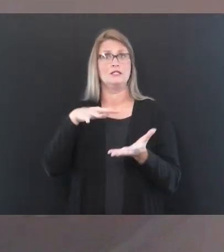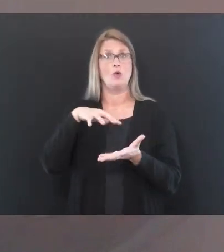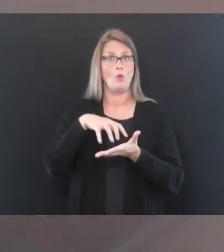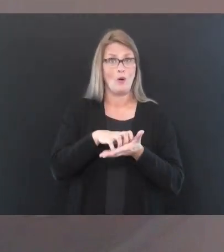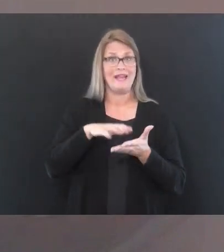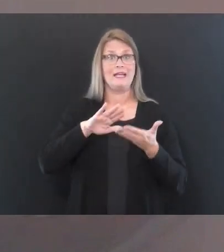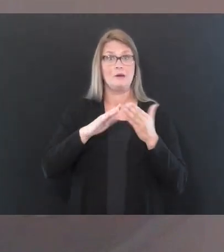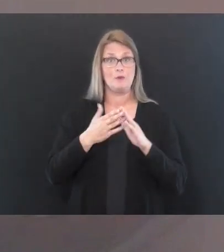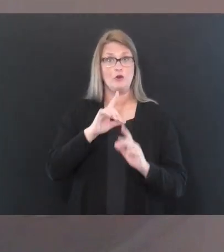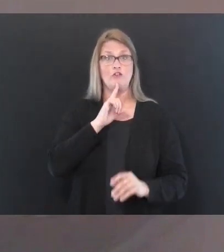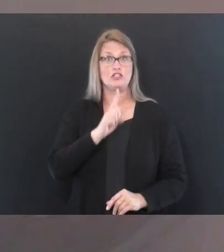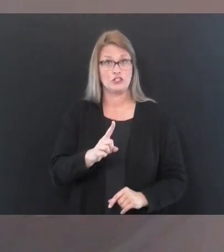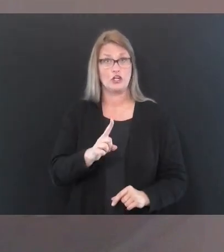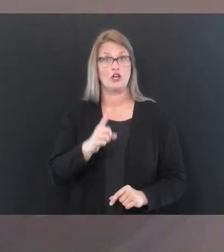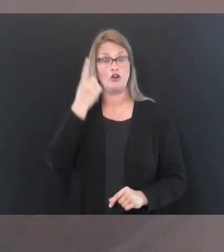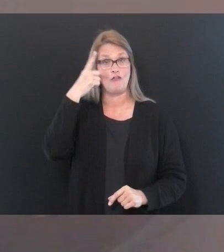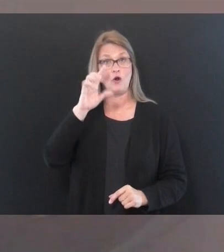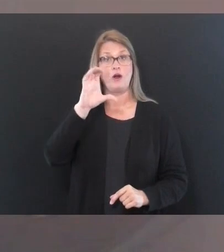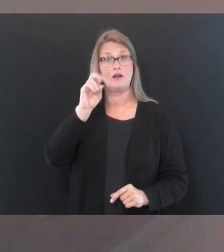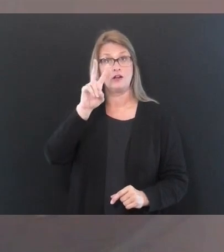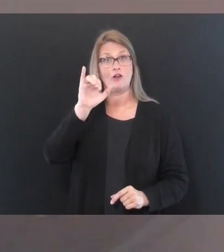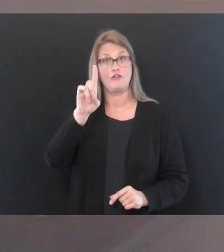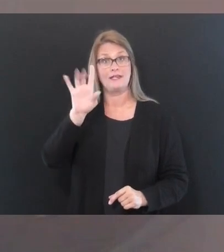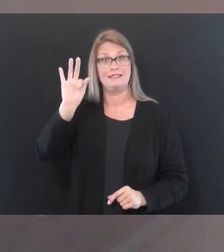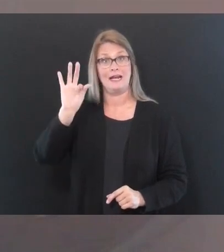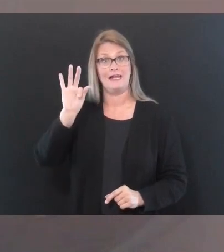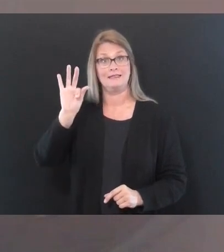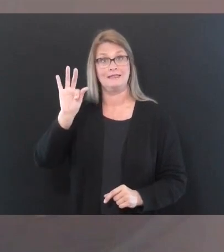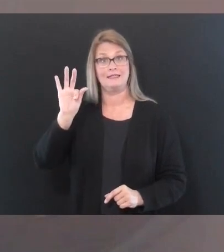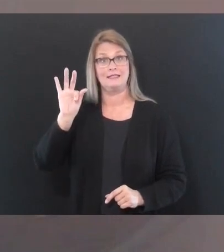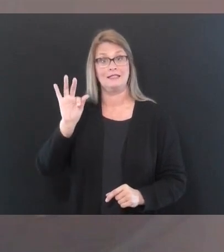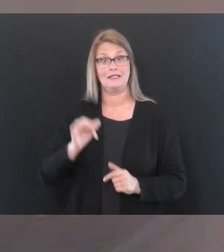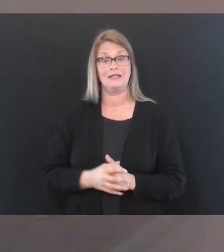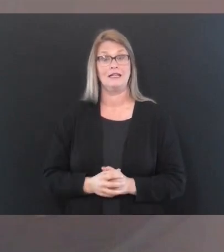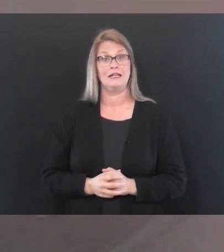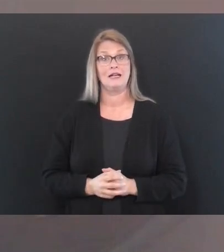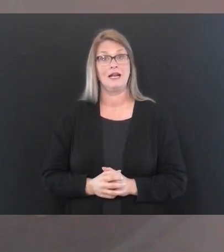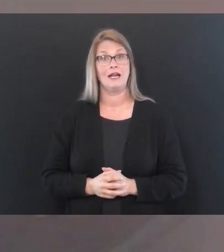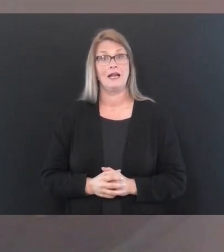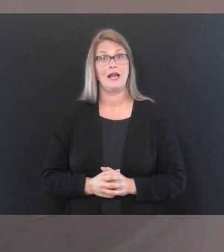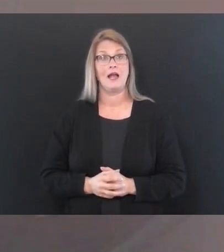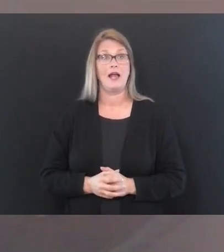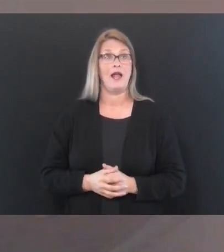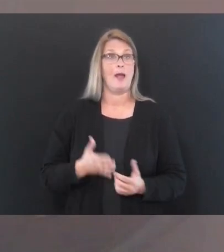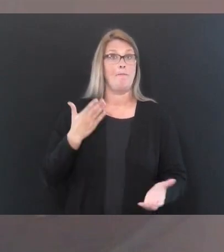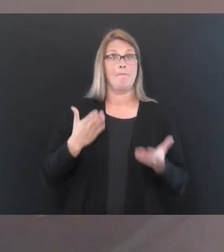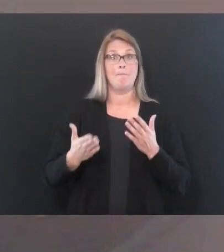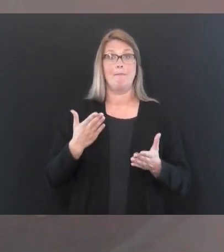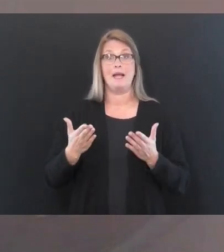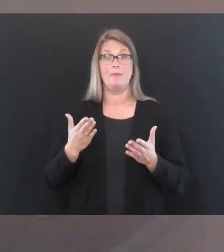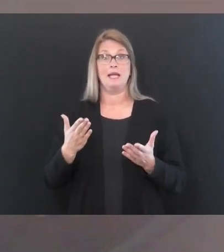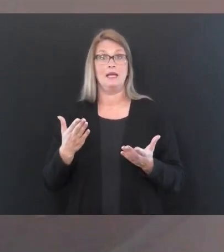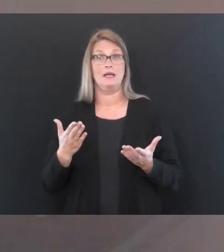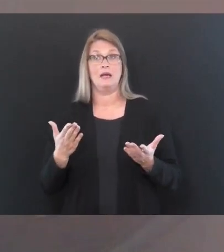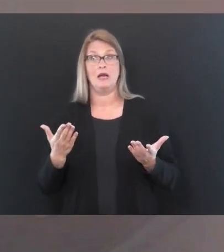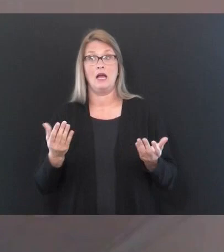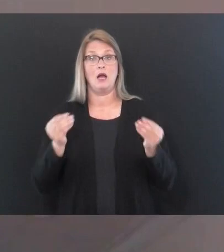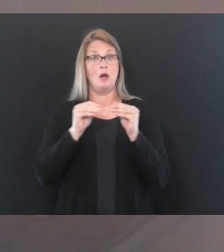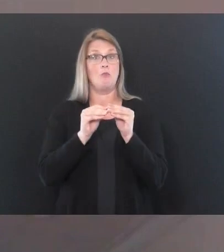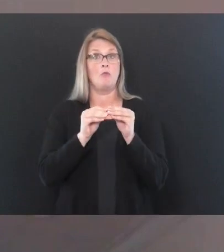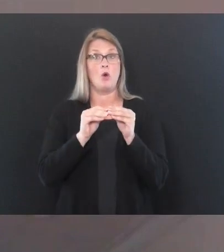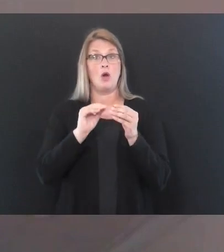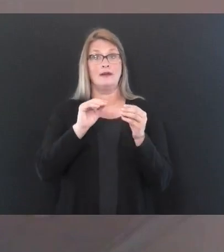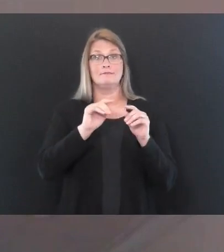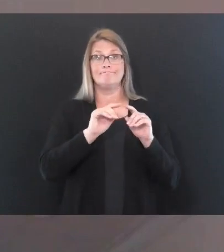community for COVID-19, as well as perhaps a community that has